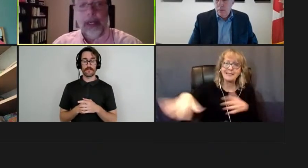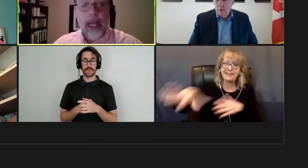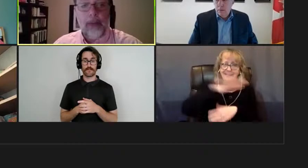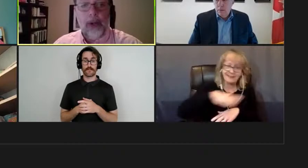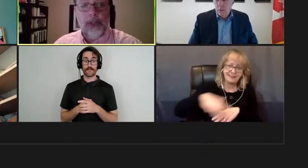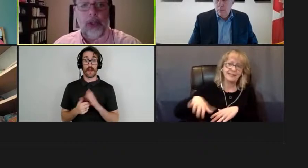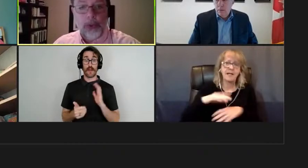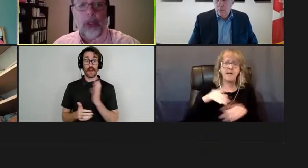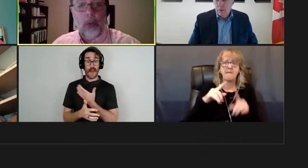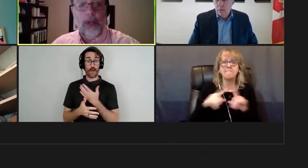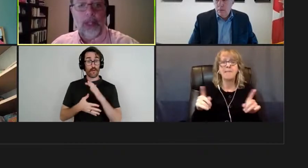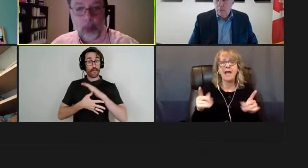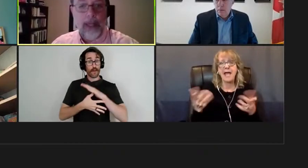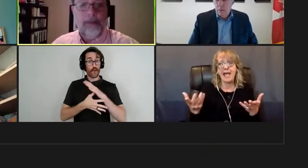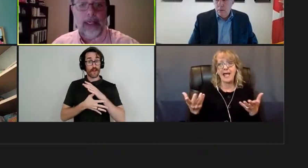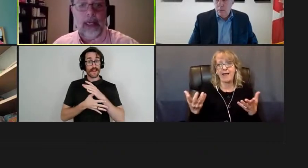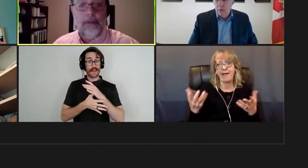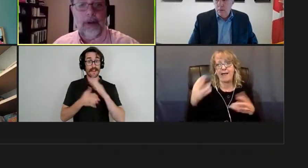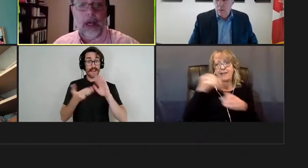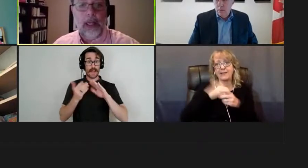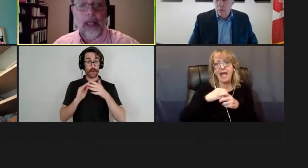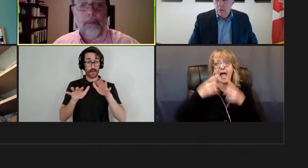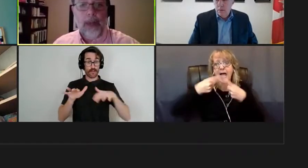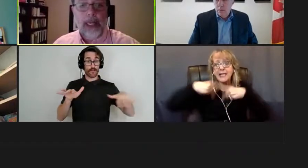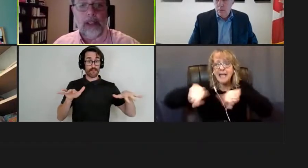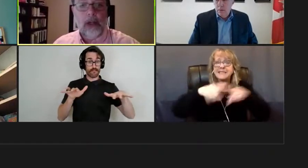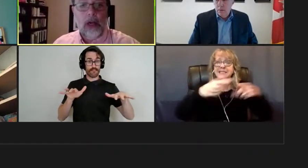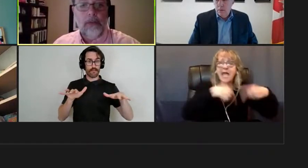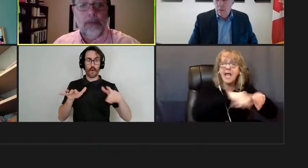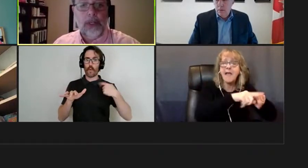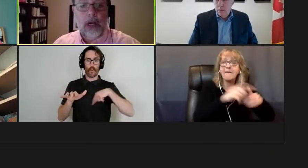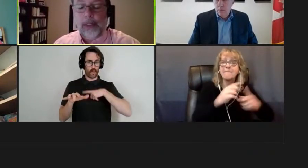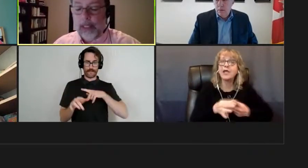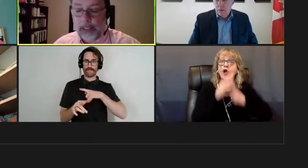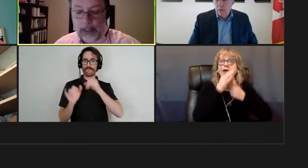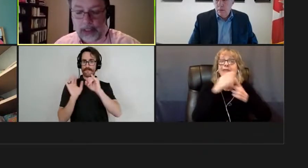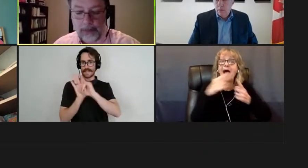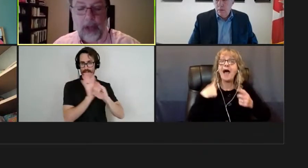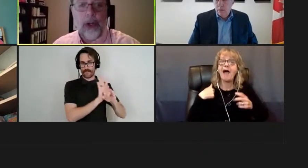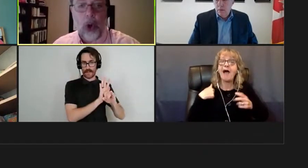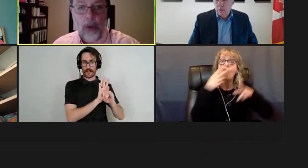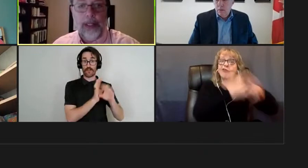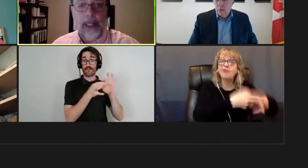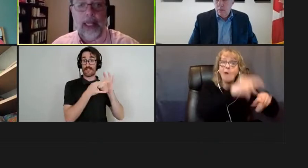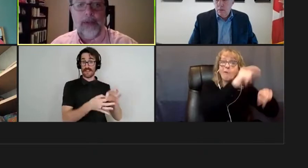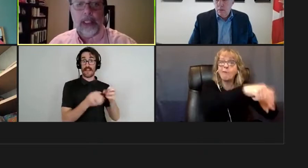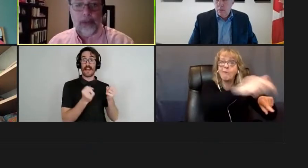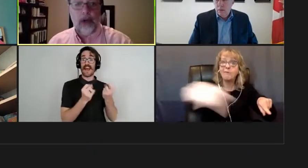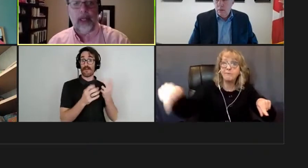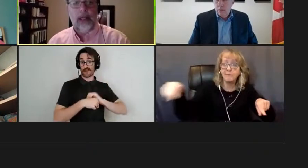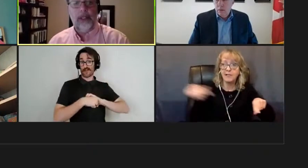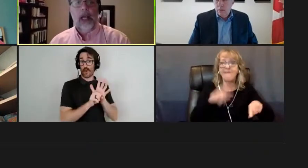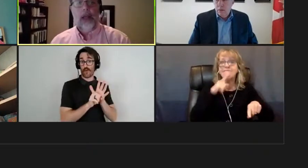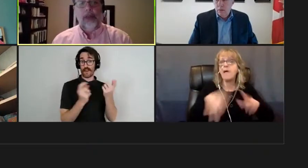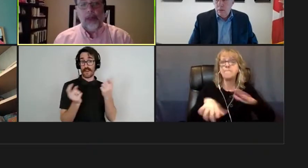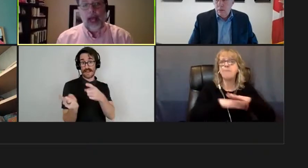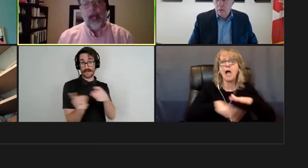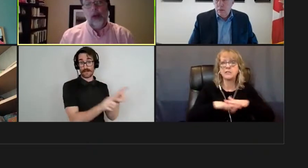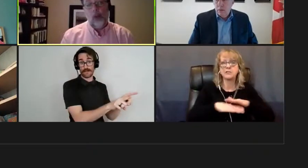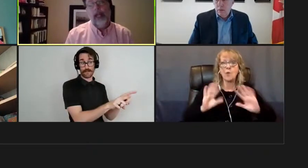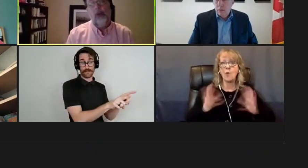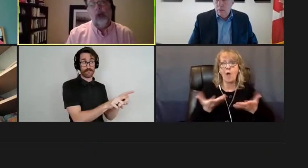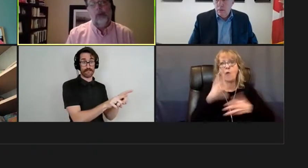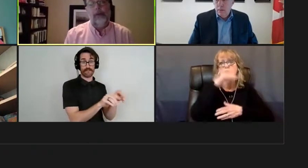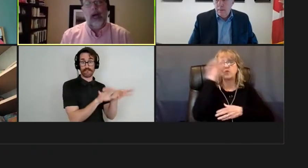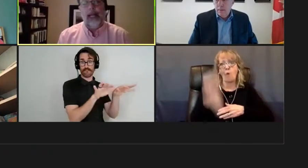priority neighborhoods, those are the ones that we've identified based on predominantly the amount of COVID that they've experienced, that